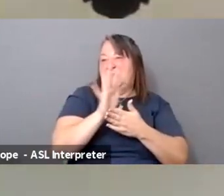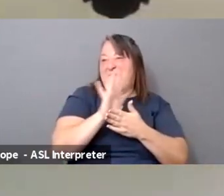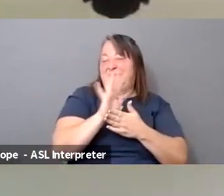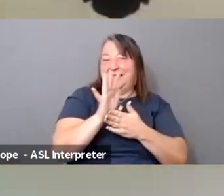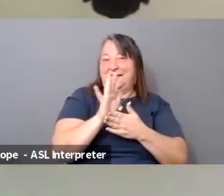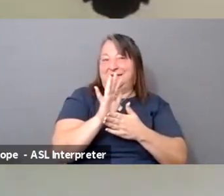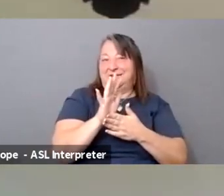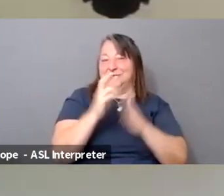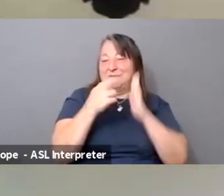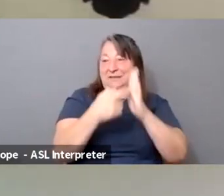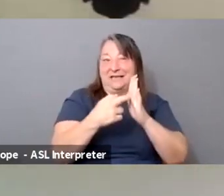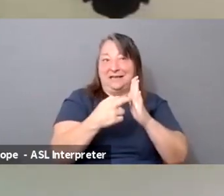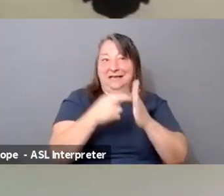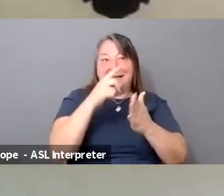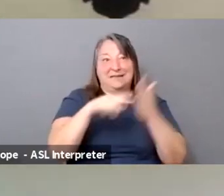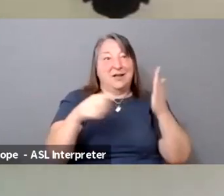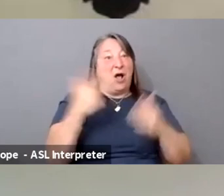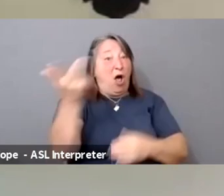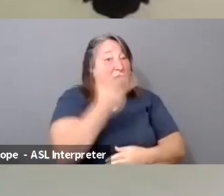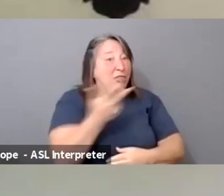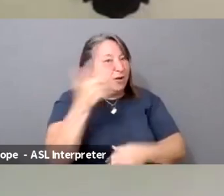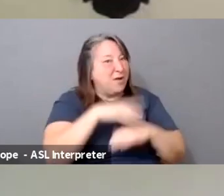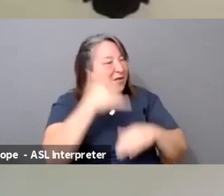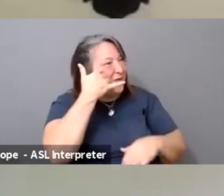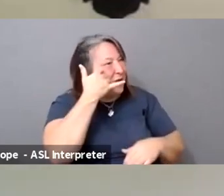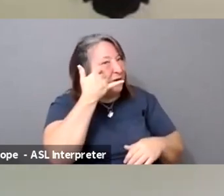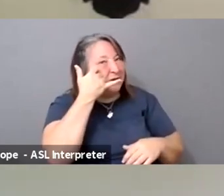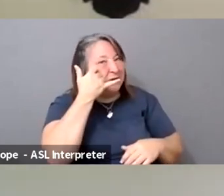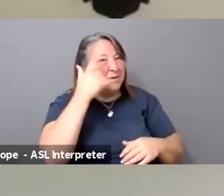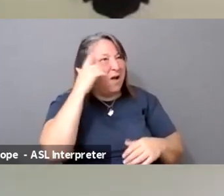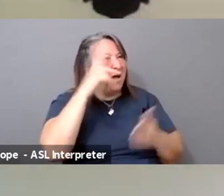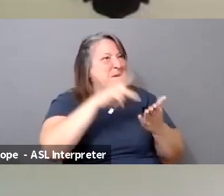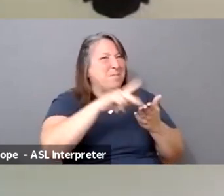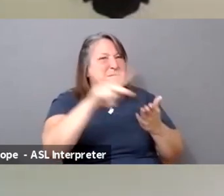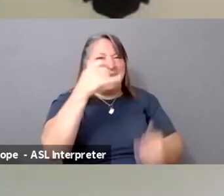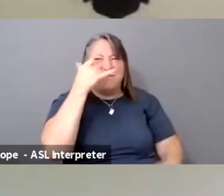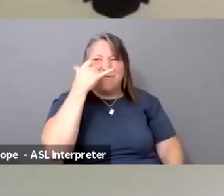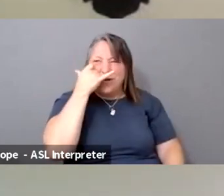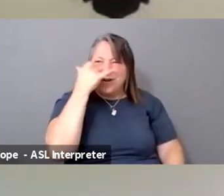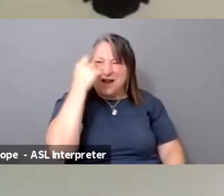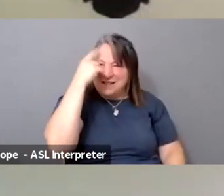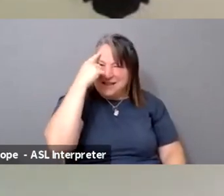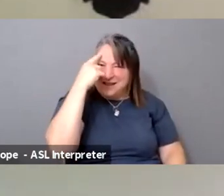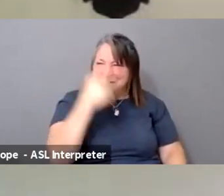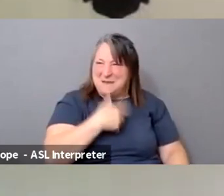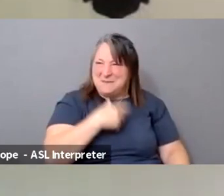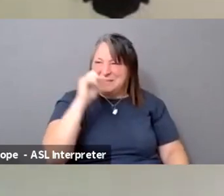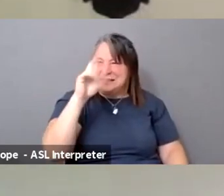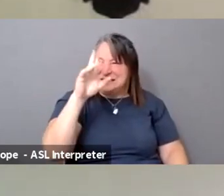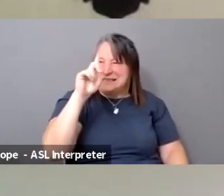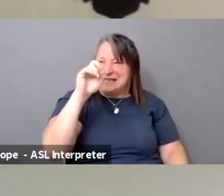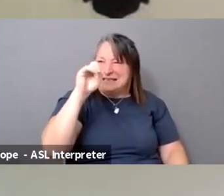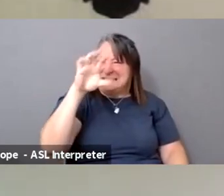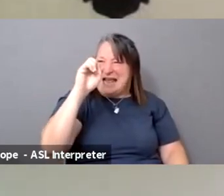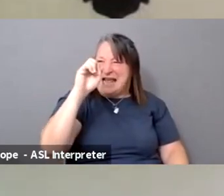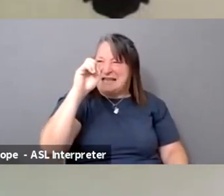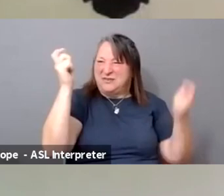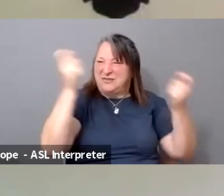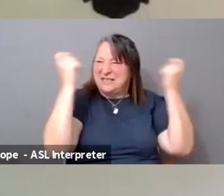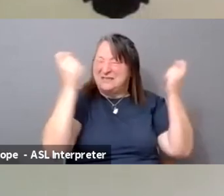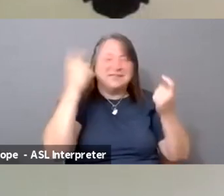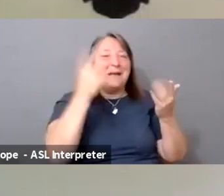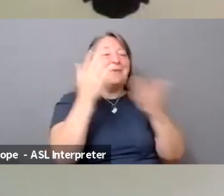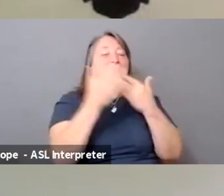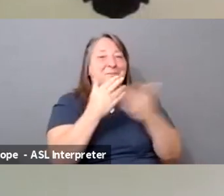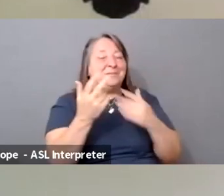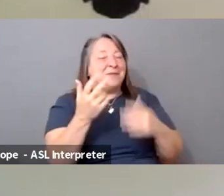still remember all three of us were on the phone. We were on a payphone for some reason. I think we're at Sundance or someplace. And